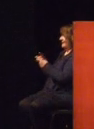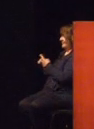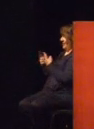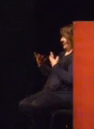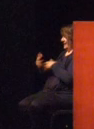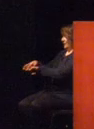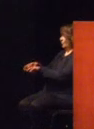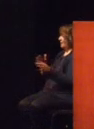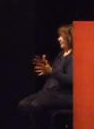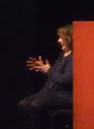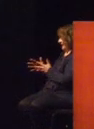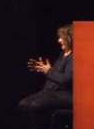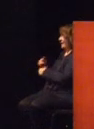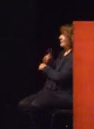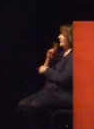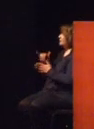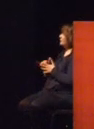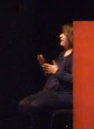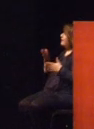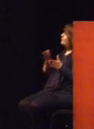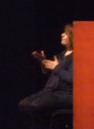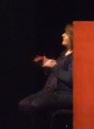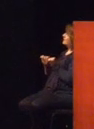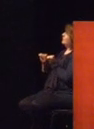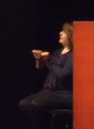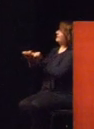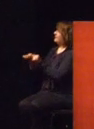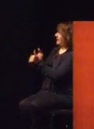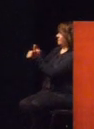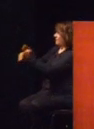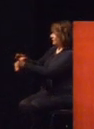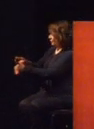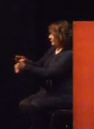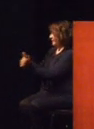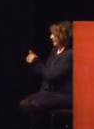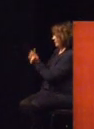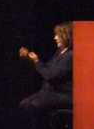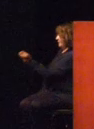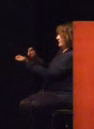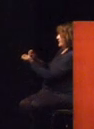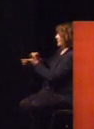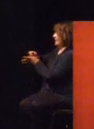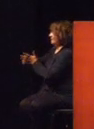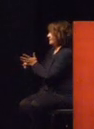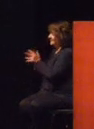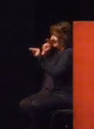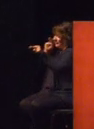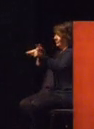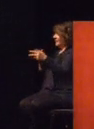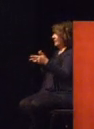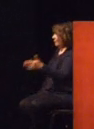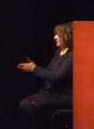planning, ensuring that our plans are maintained and followed, and with a particular emphasis on looking at ways